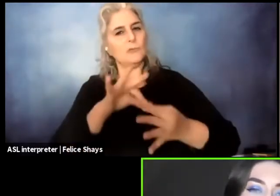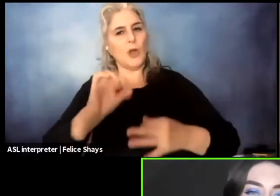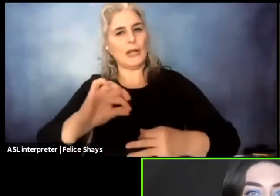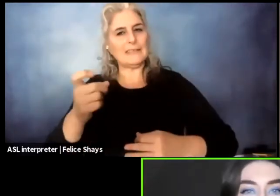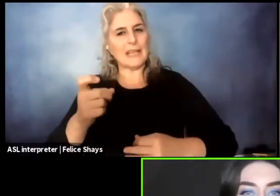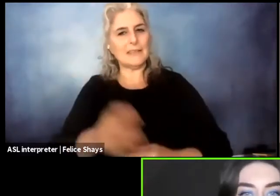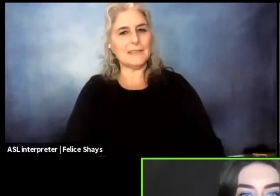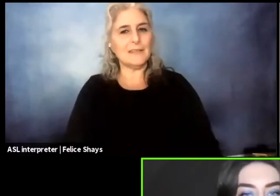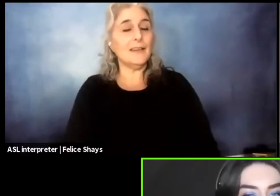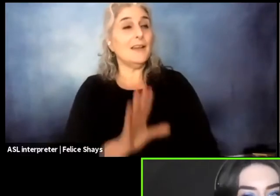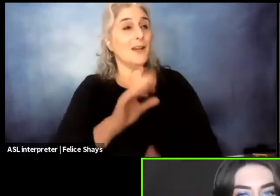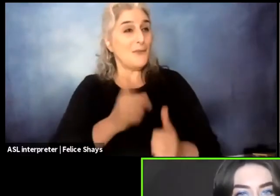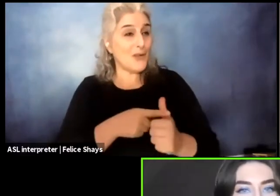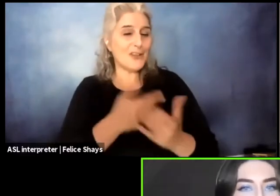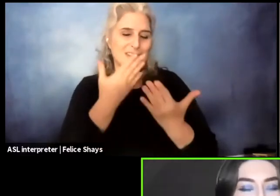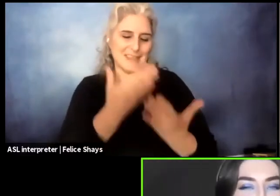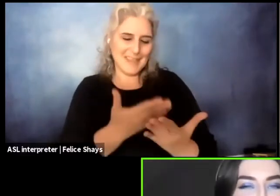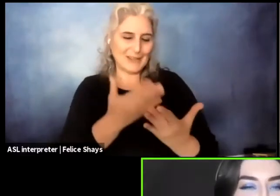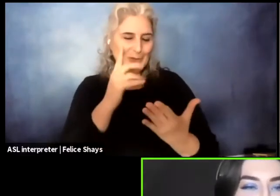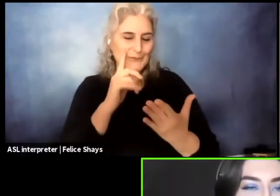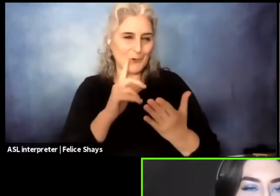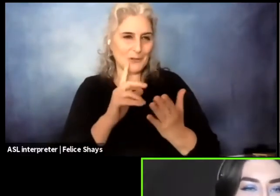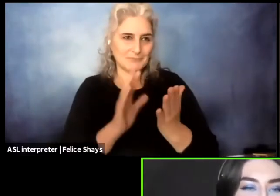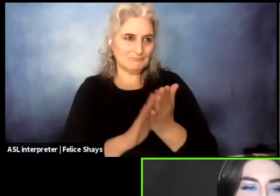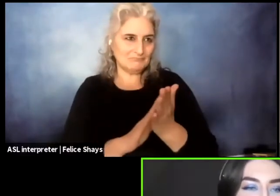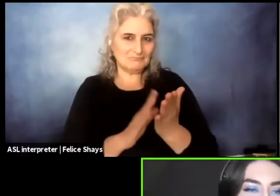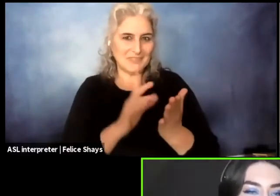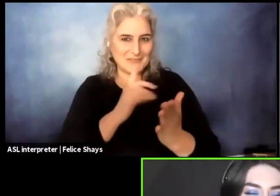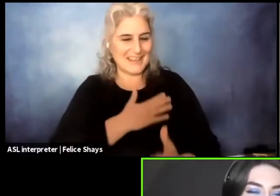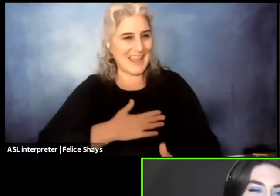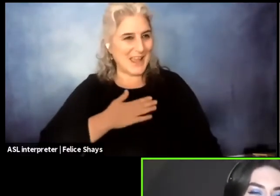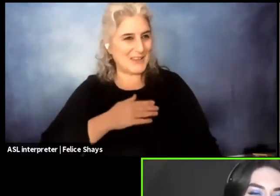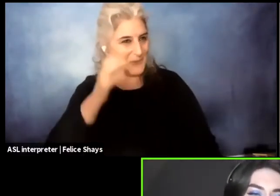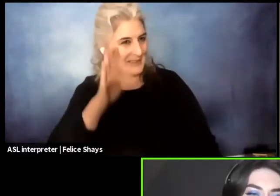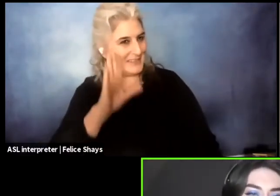Yeah, well, thank you first off for that, which I really enjoyed.